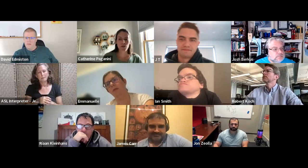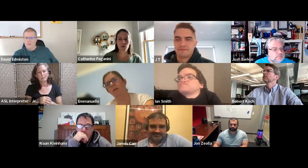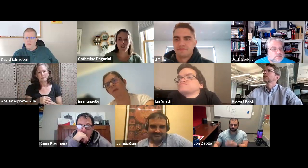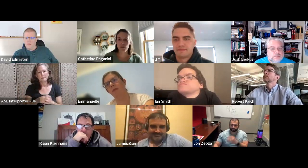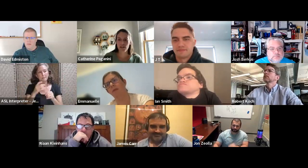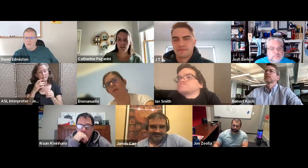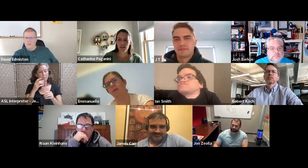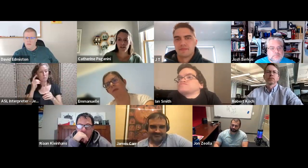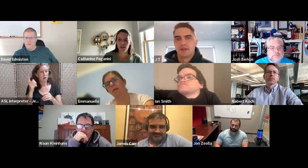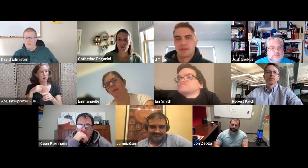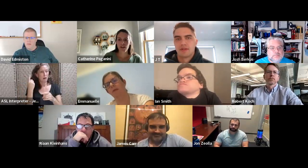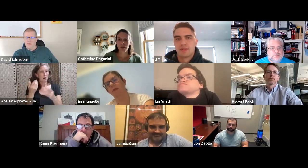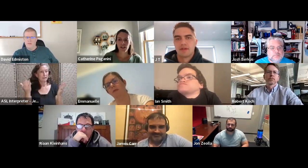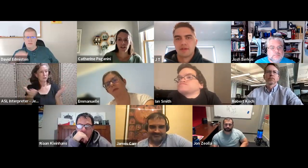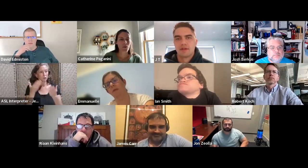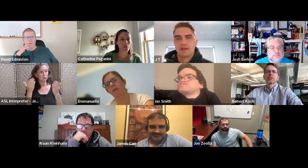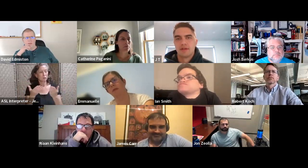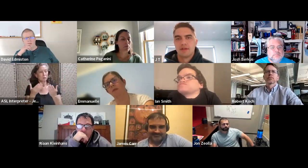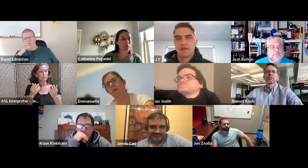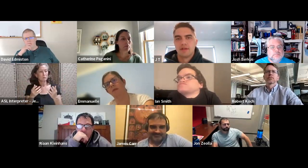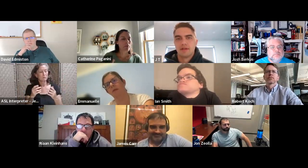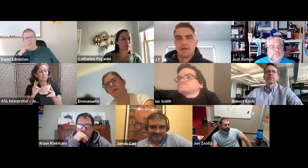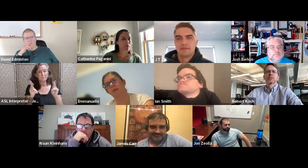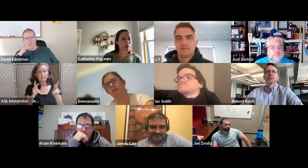everyone here was very,